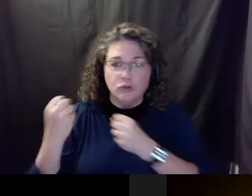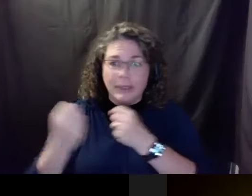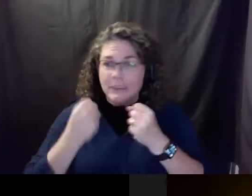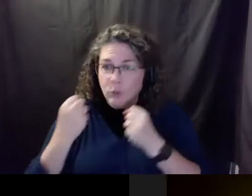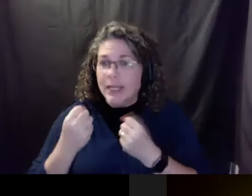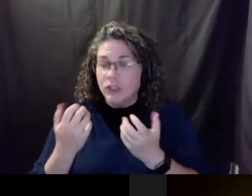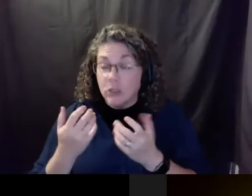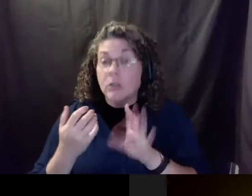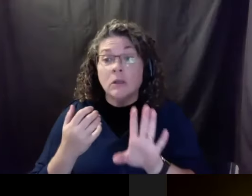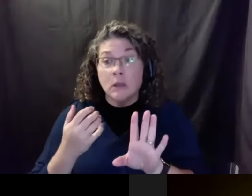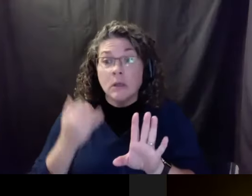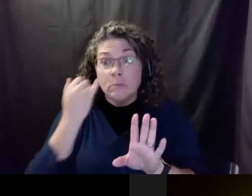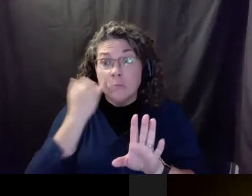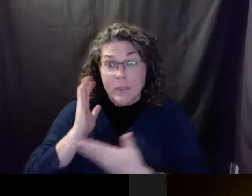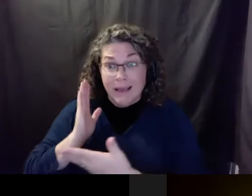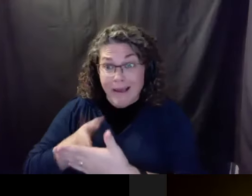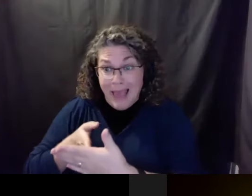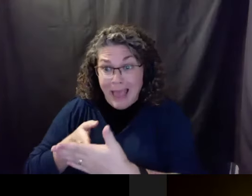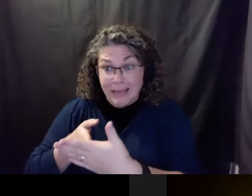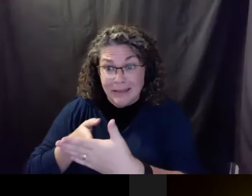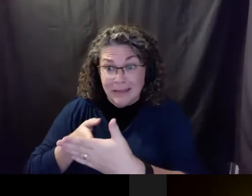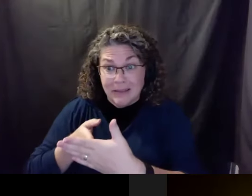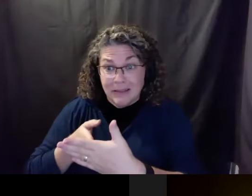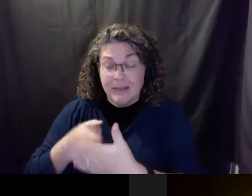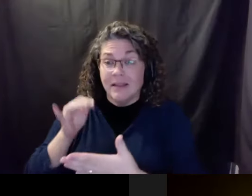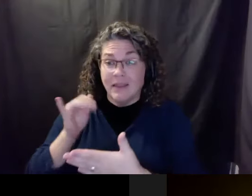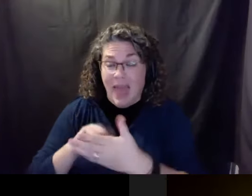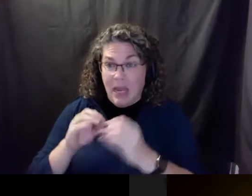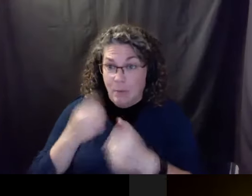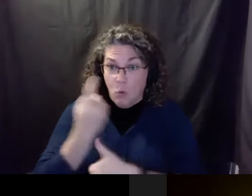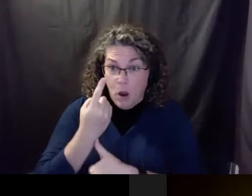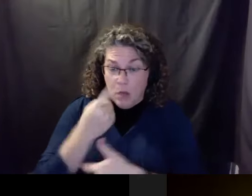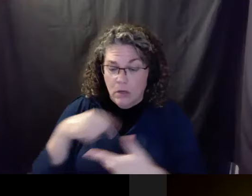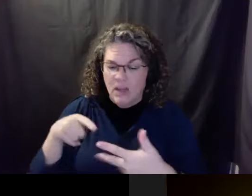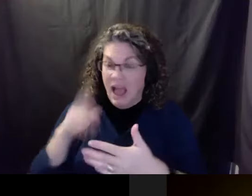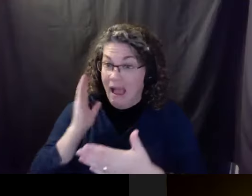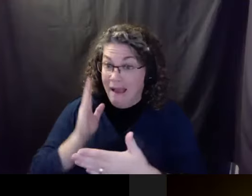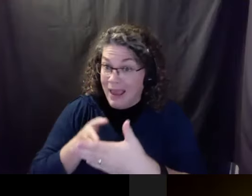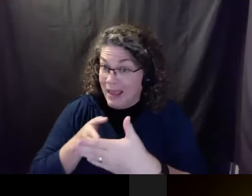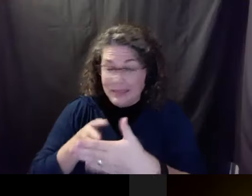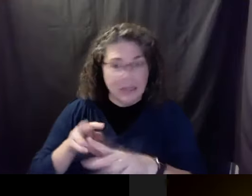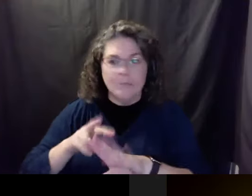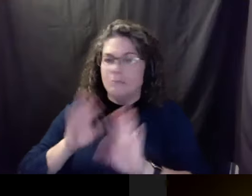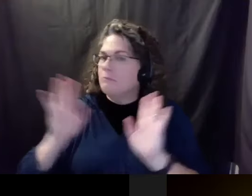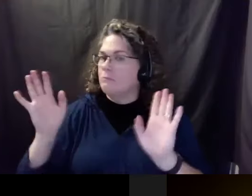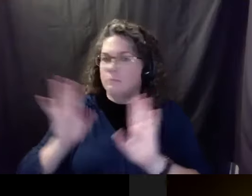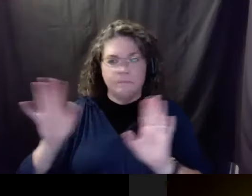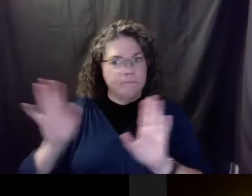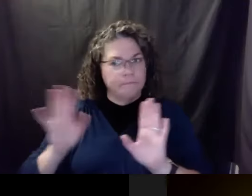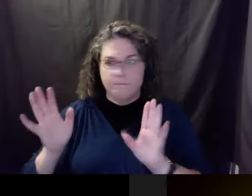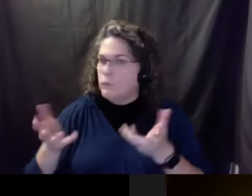But if you say that you're against this particular issue, that means that you're not in favor of doing